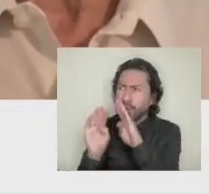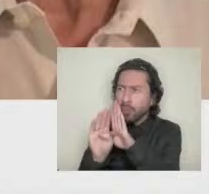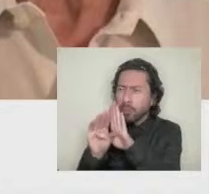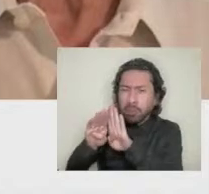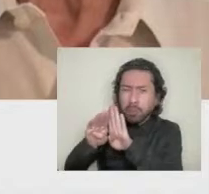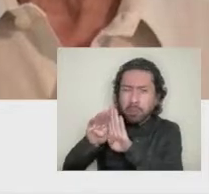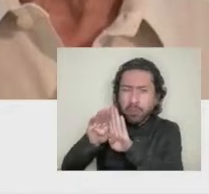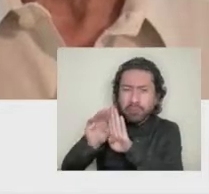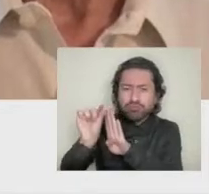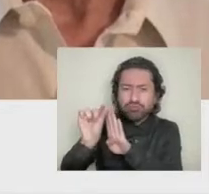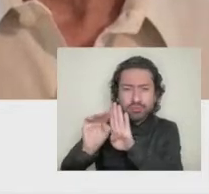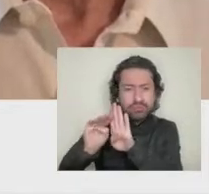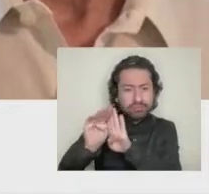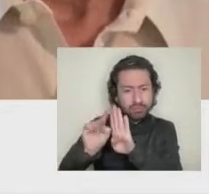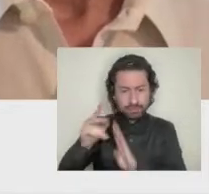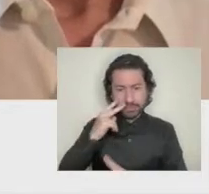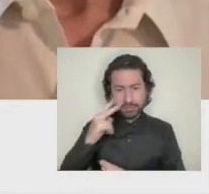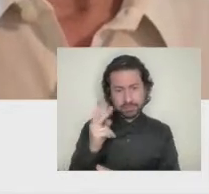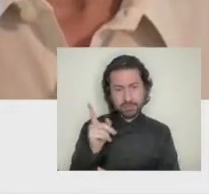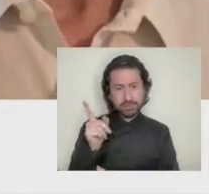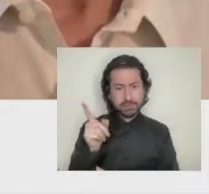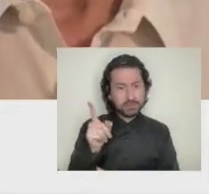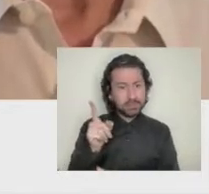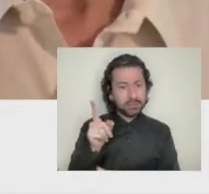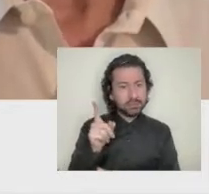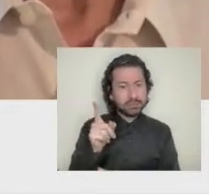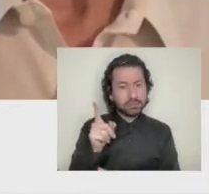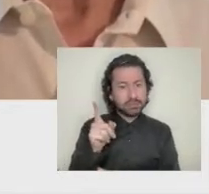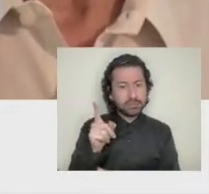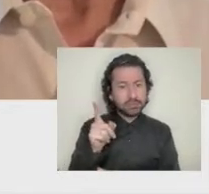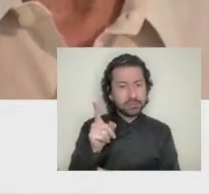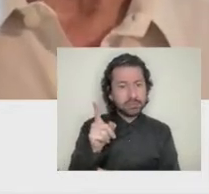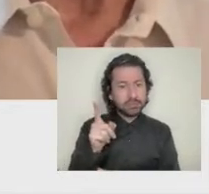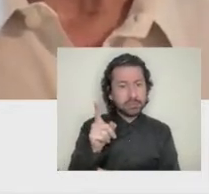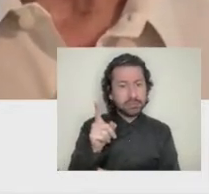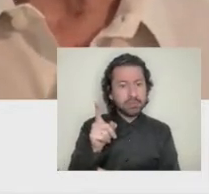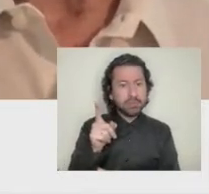United States. Once you get up to that